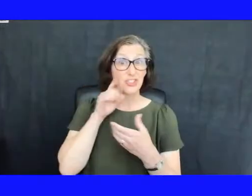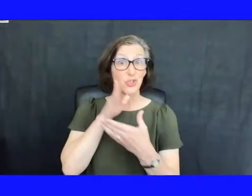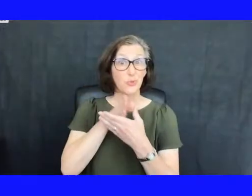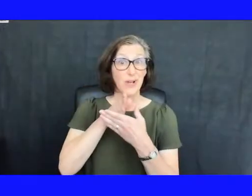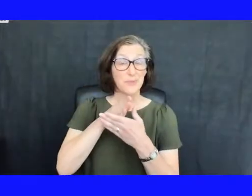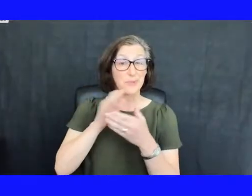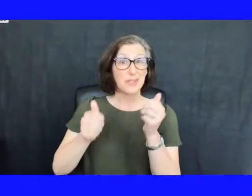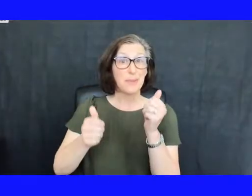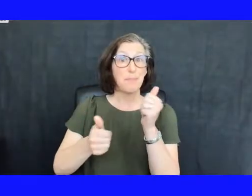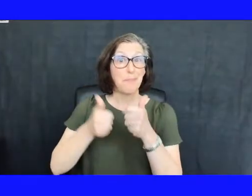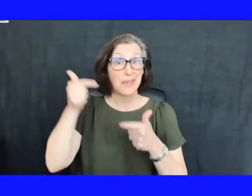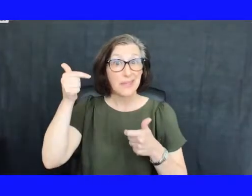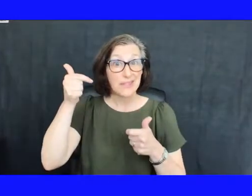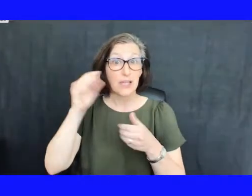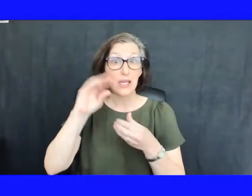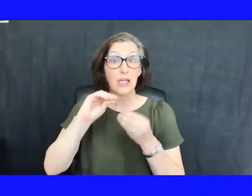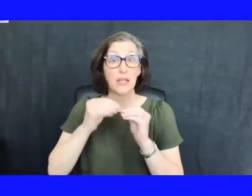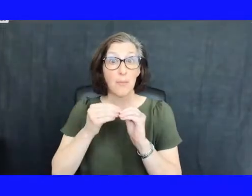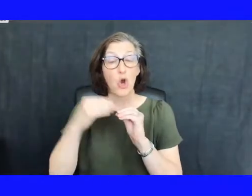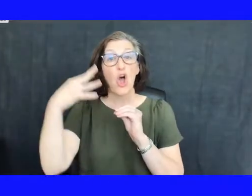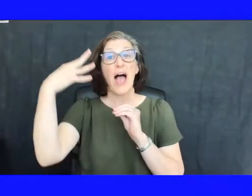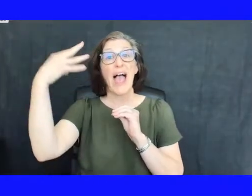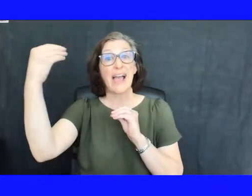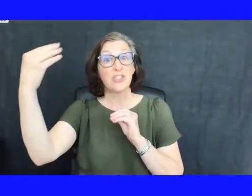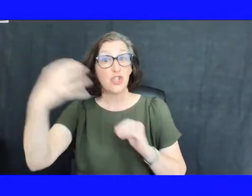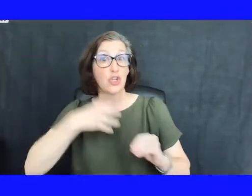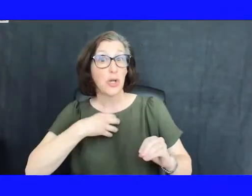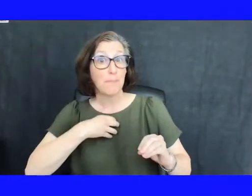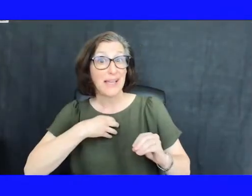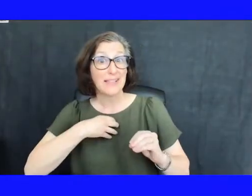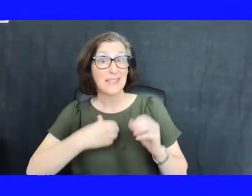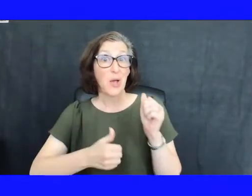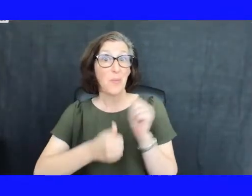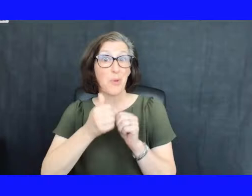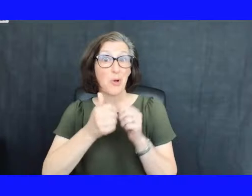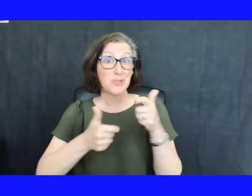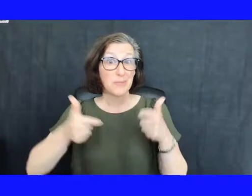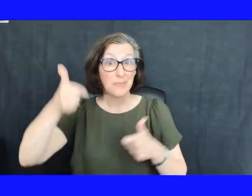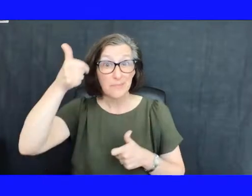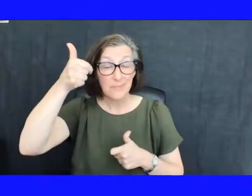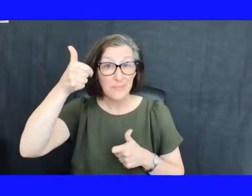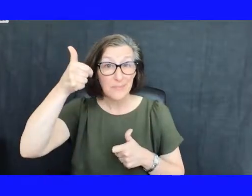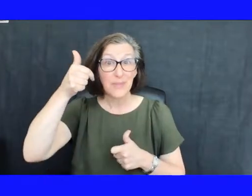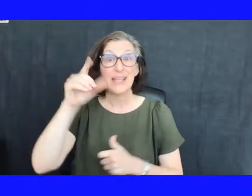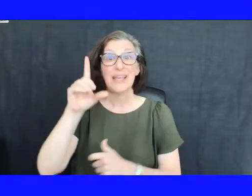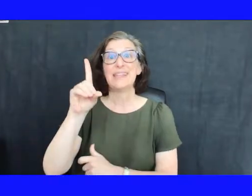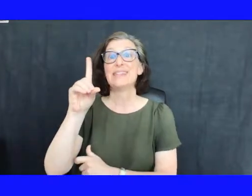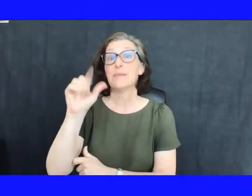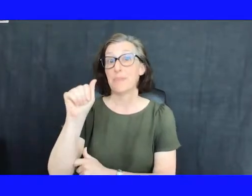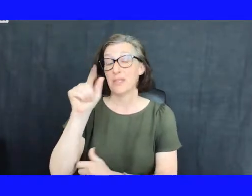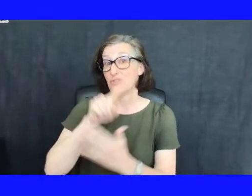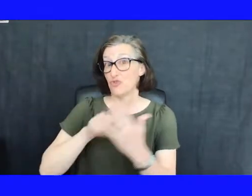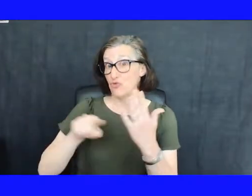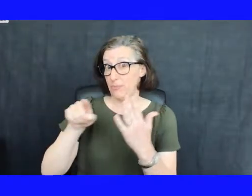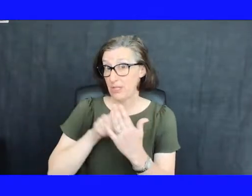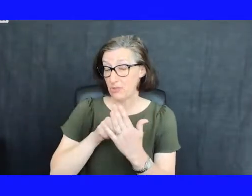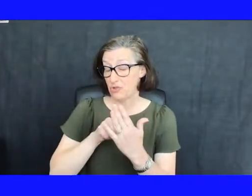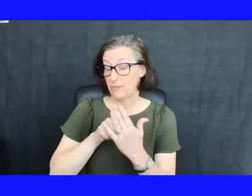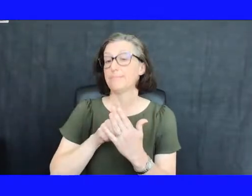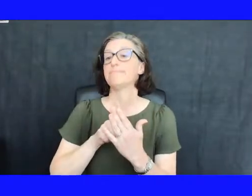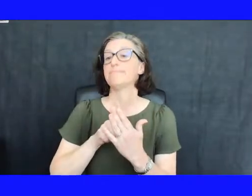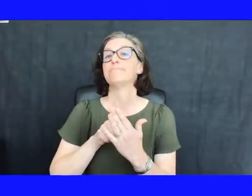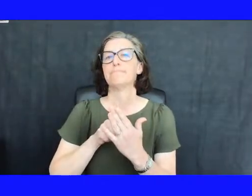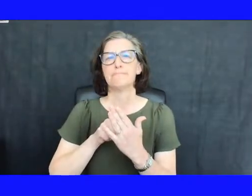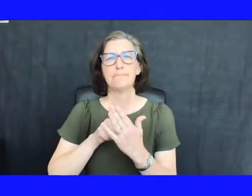granted a reasonable accommodation, they then may seek to complain externally. And in fact, the numbers do show